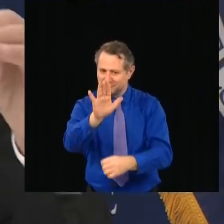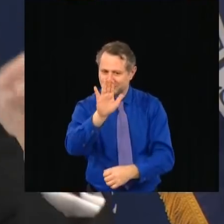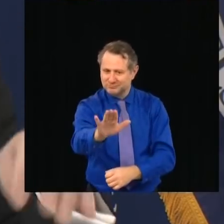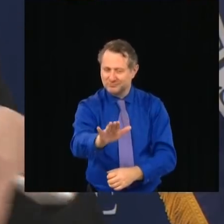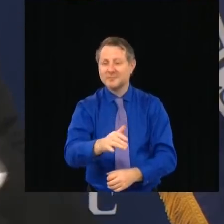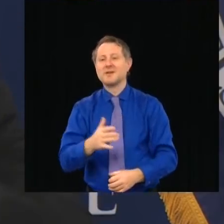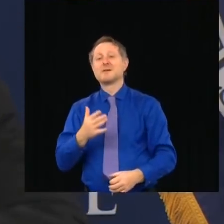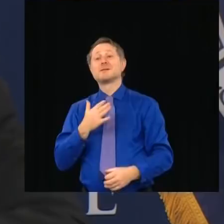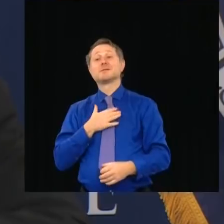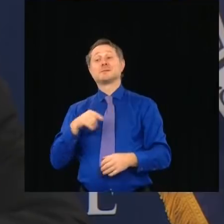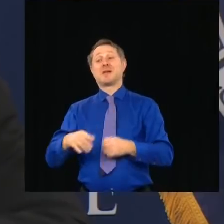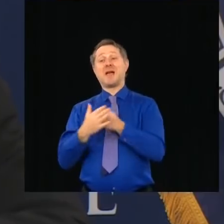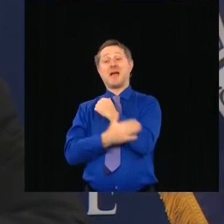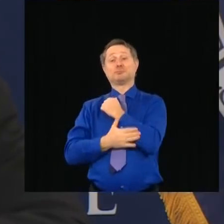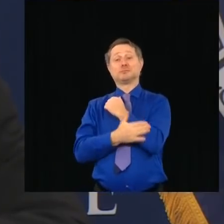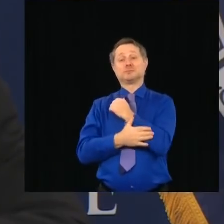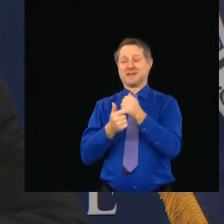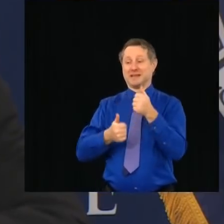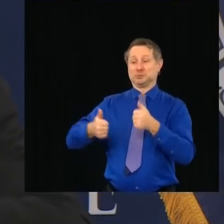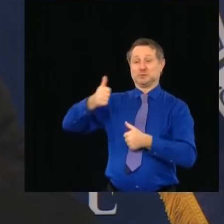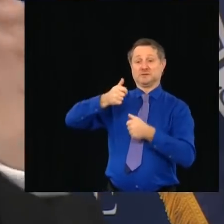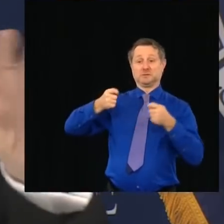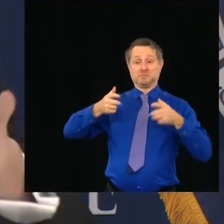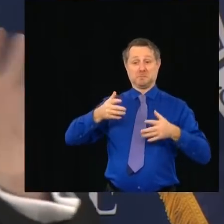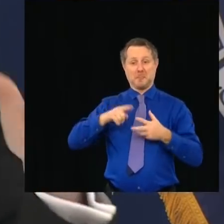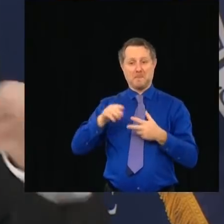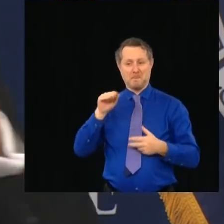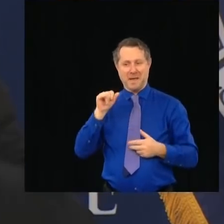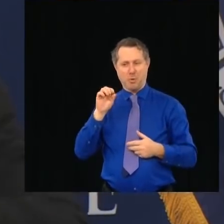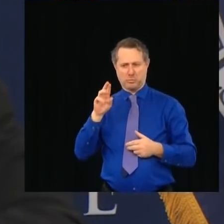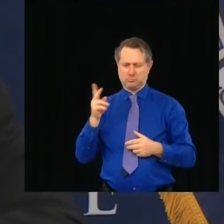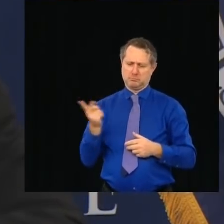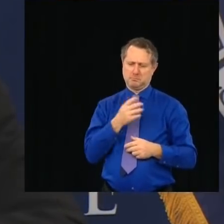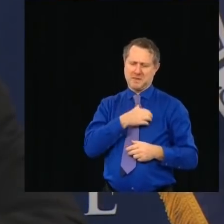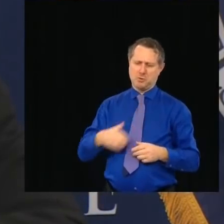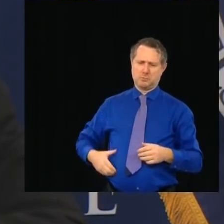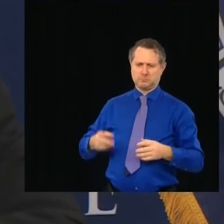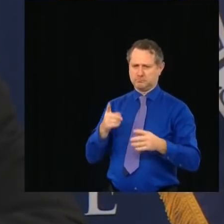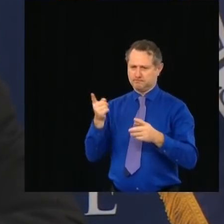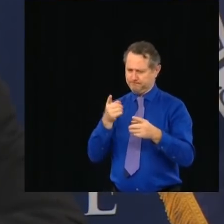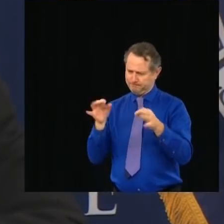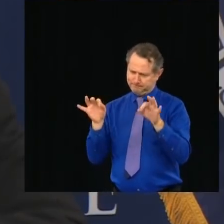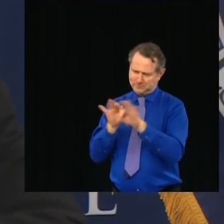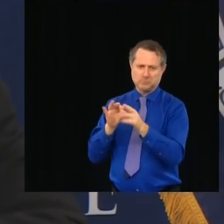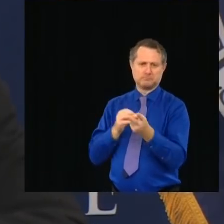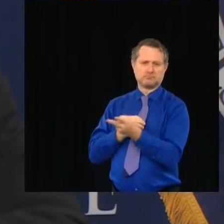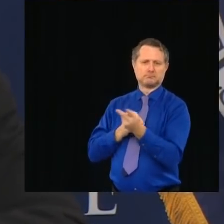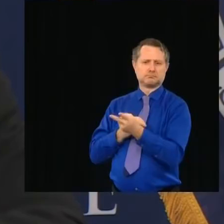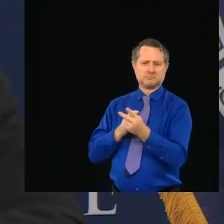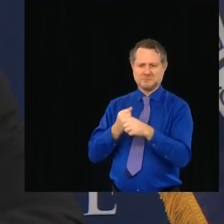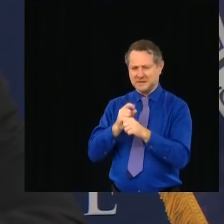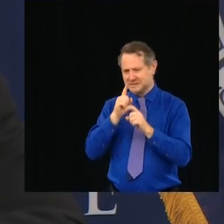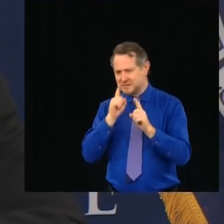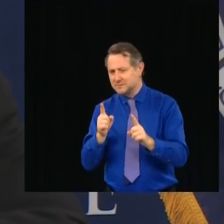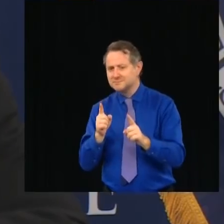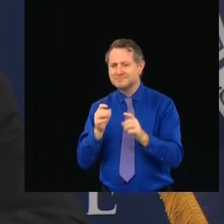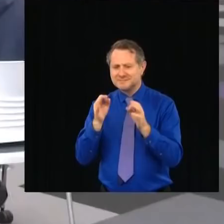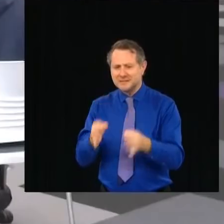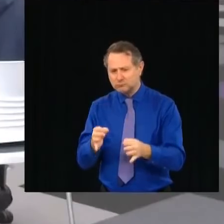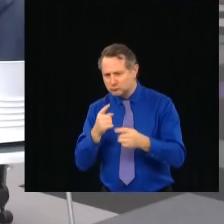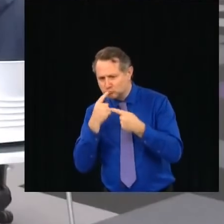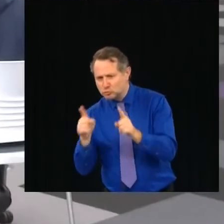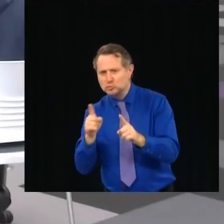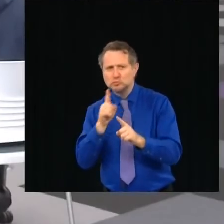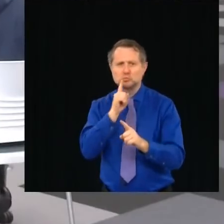county executives and the mayor are going to be so important in actually making it work in each region, and we'll be working together with them. So it's possible